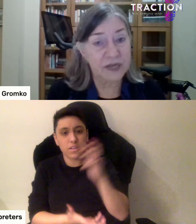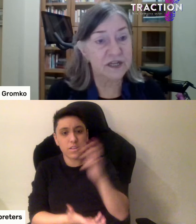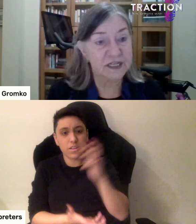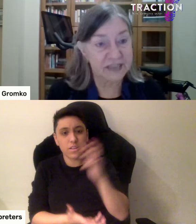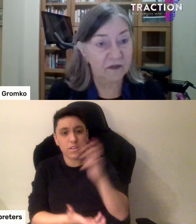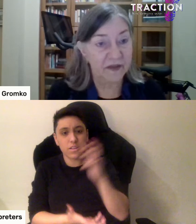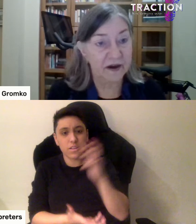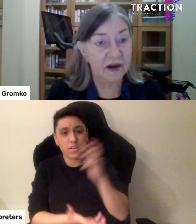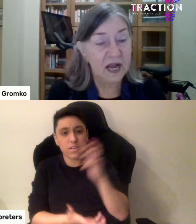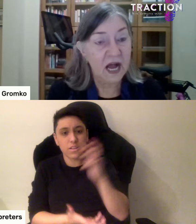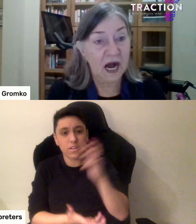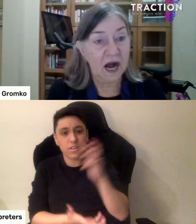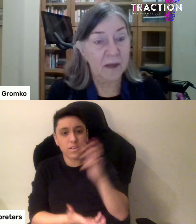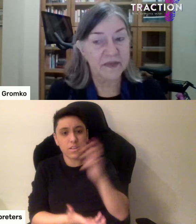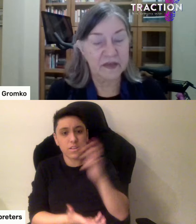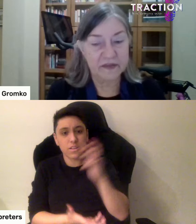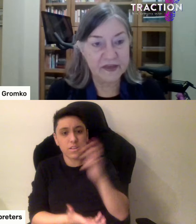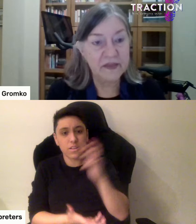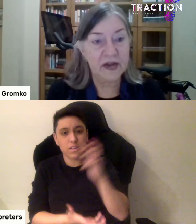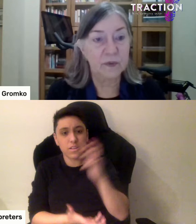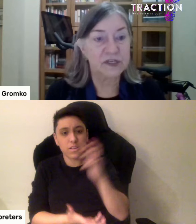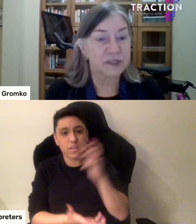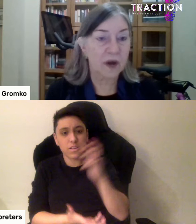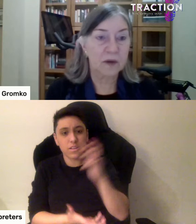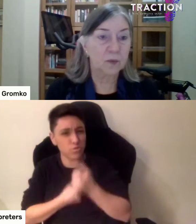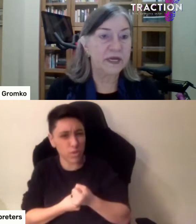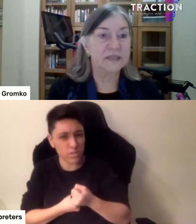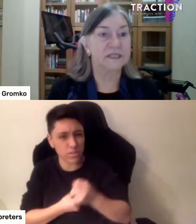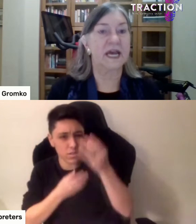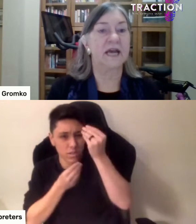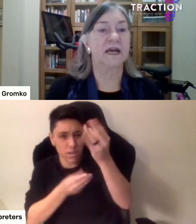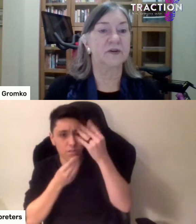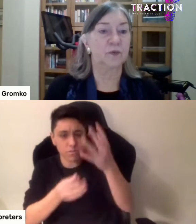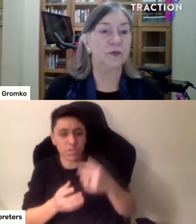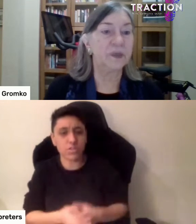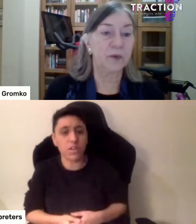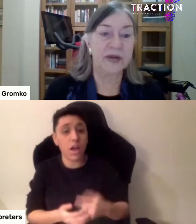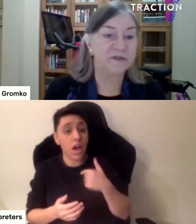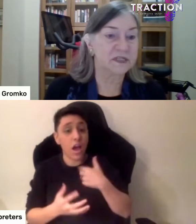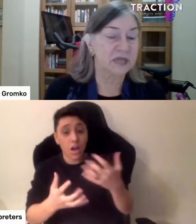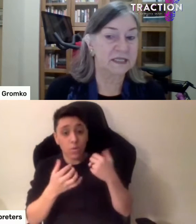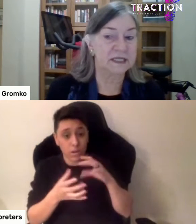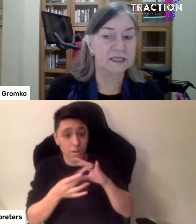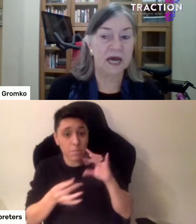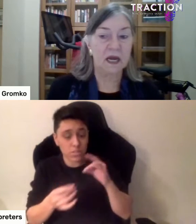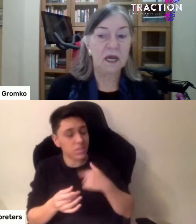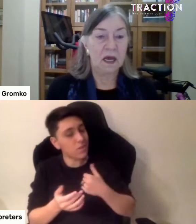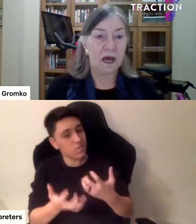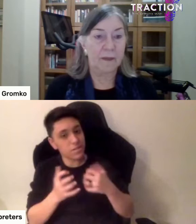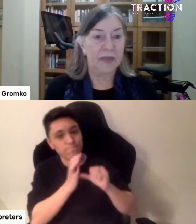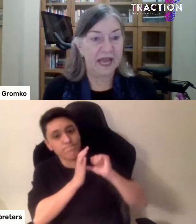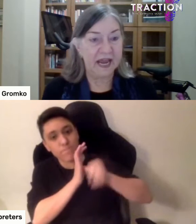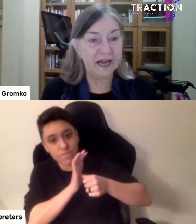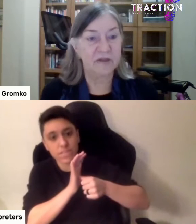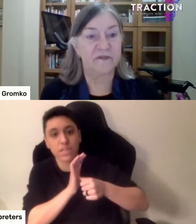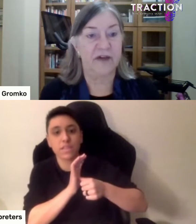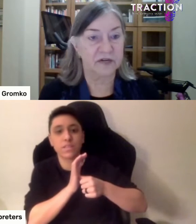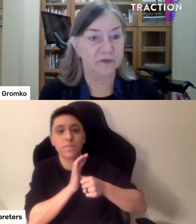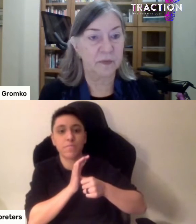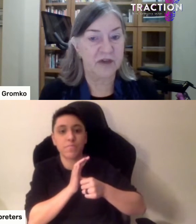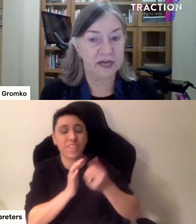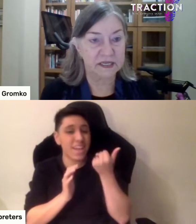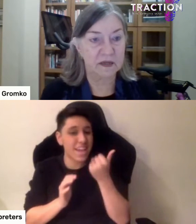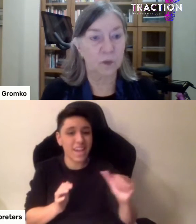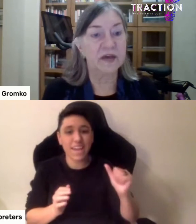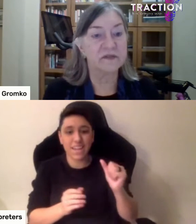the information that's out there. The thing that I would just want to restate and to really reemphasize is that any